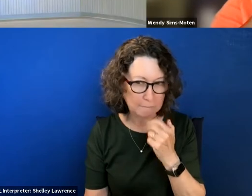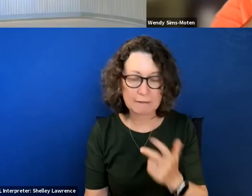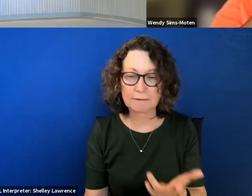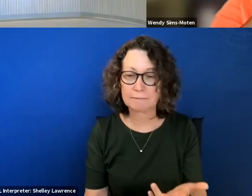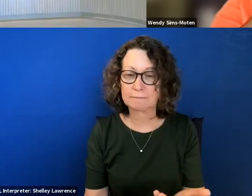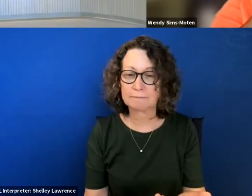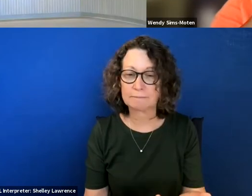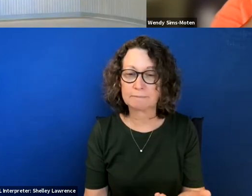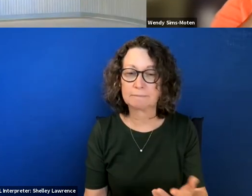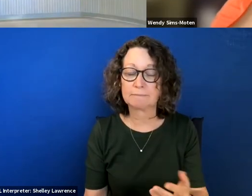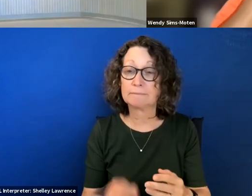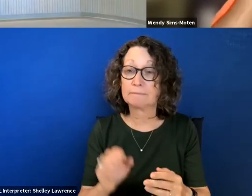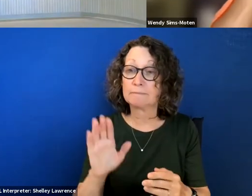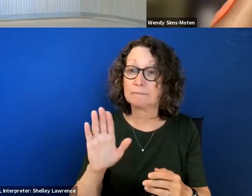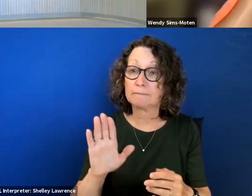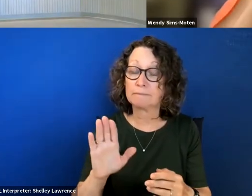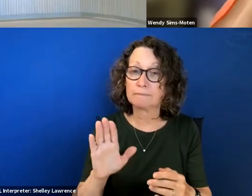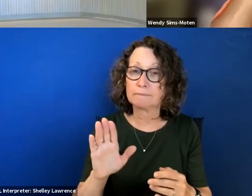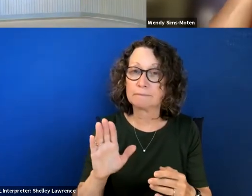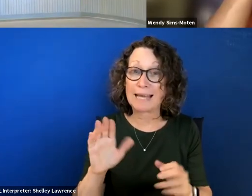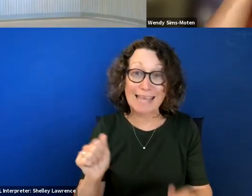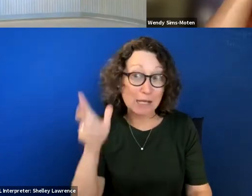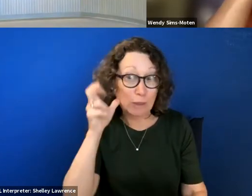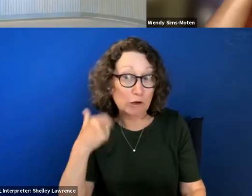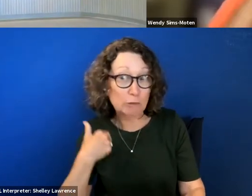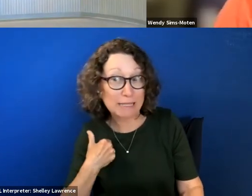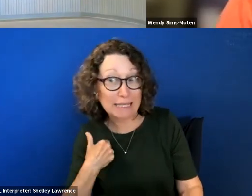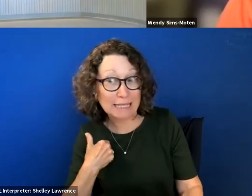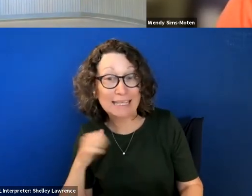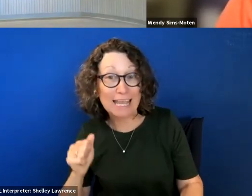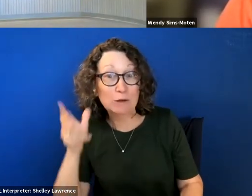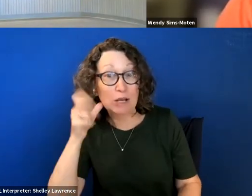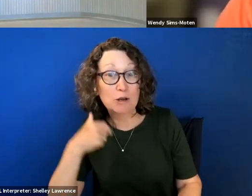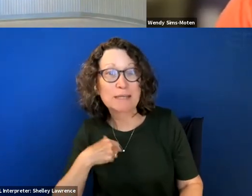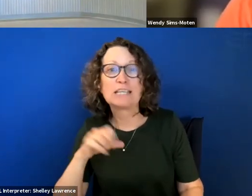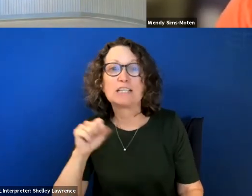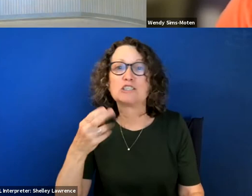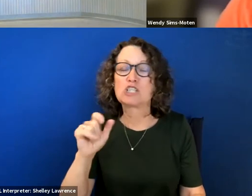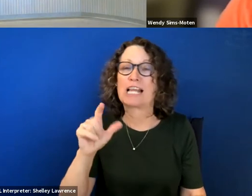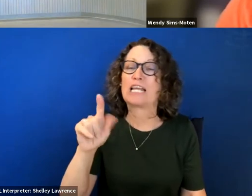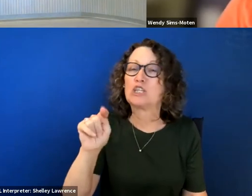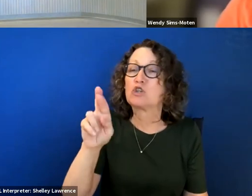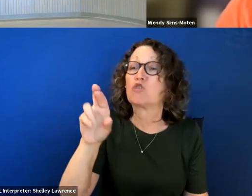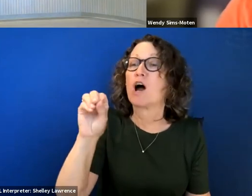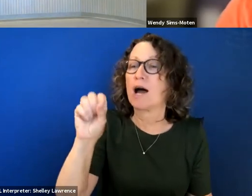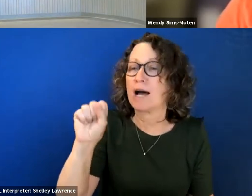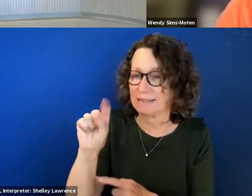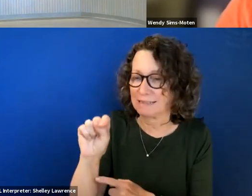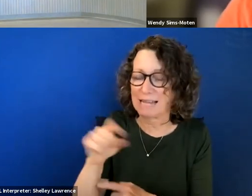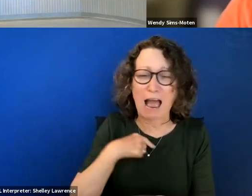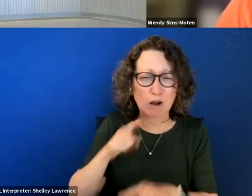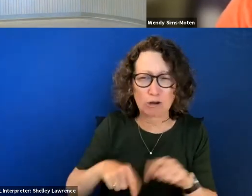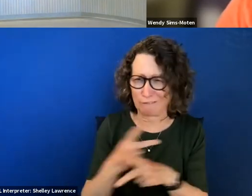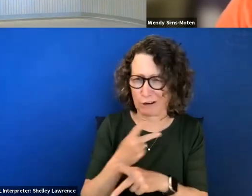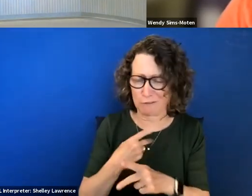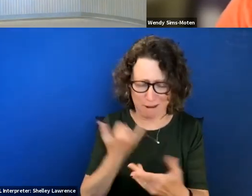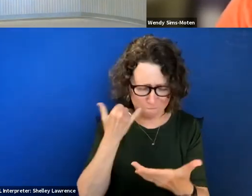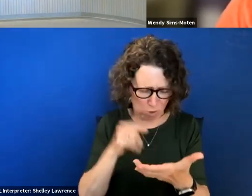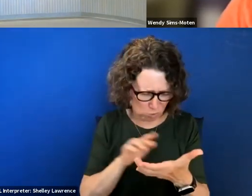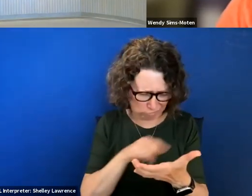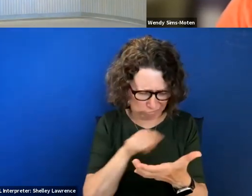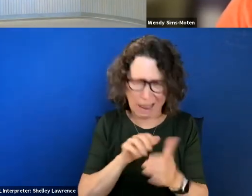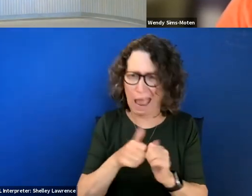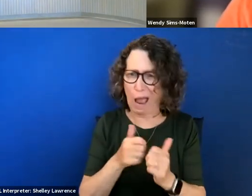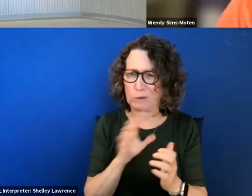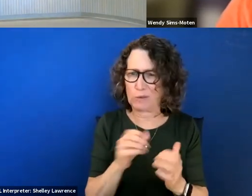Would you please unmute your phone? Thank you. Can you hear me? Can you hear me now? Yes, go ahead. I'm sorry. I couldn't figure out from my phone how to unmute